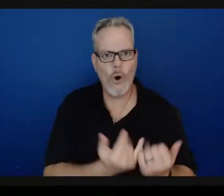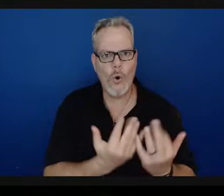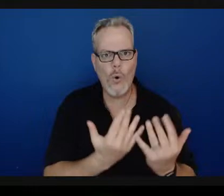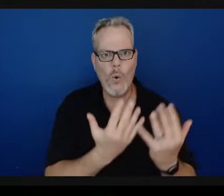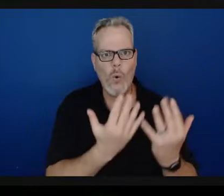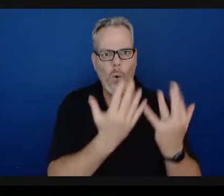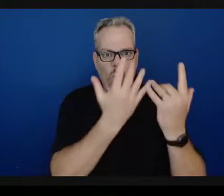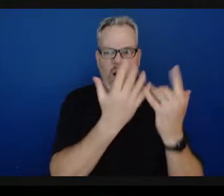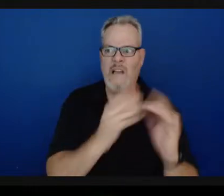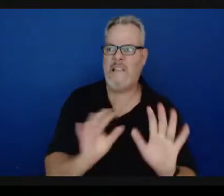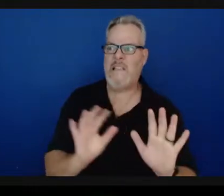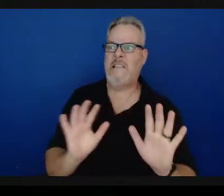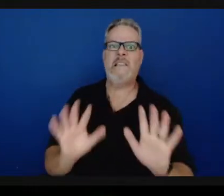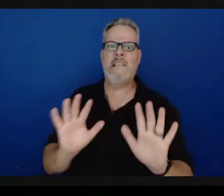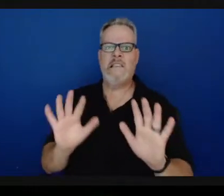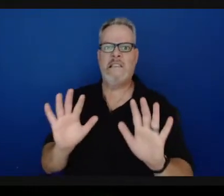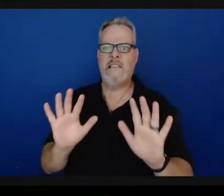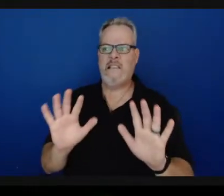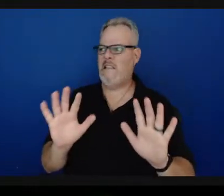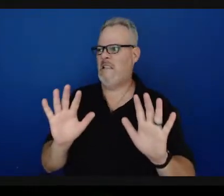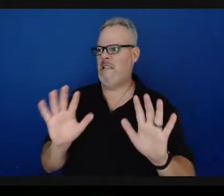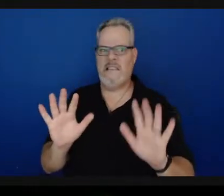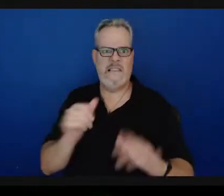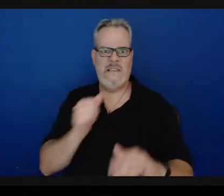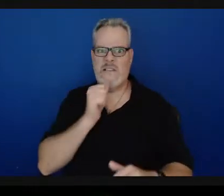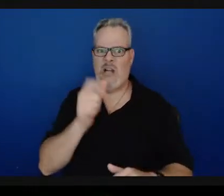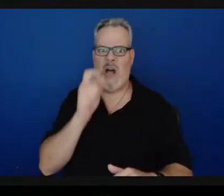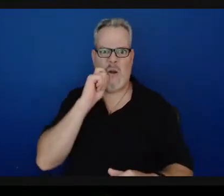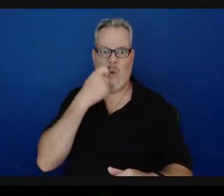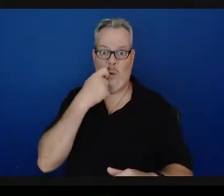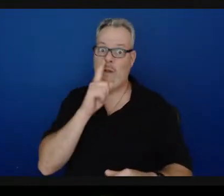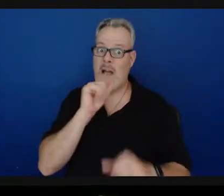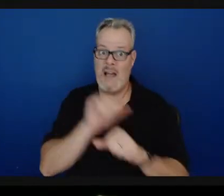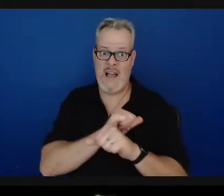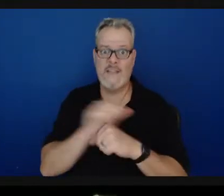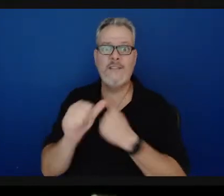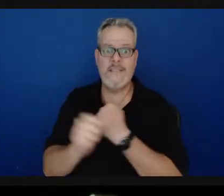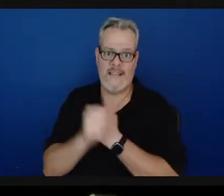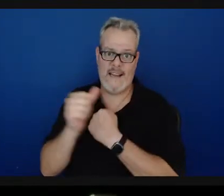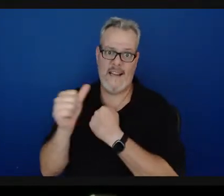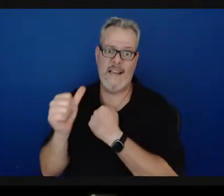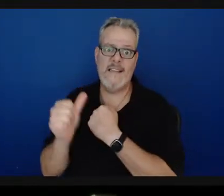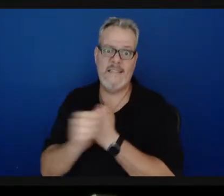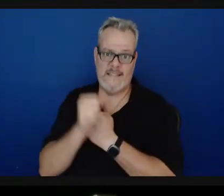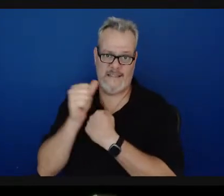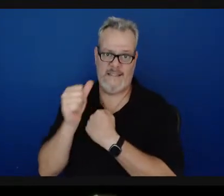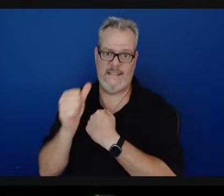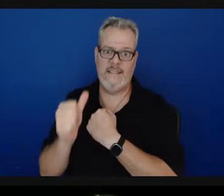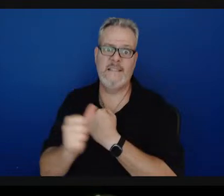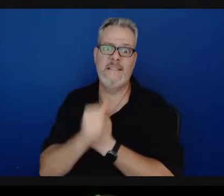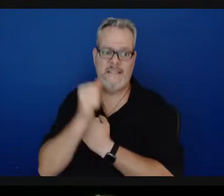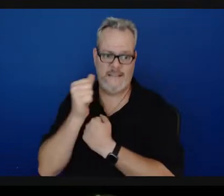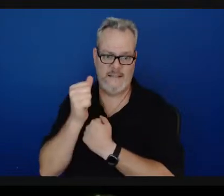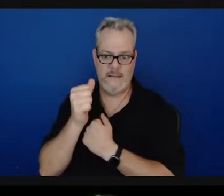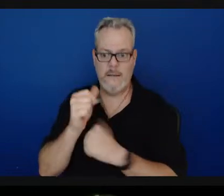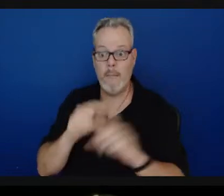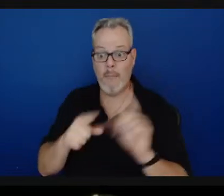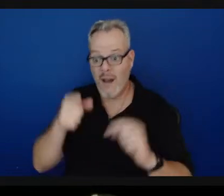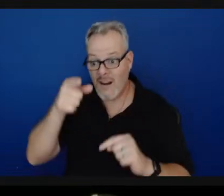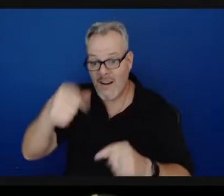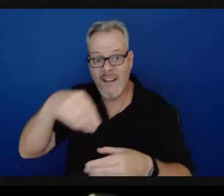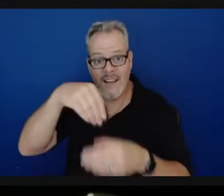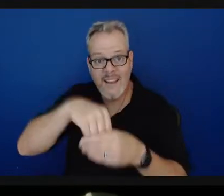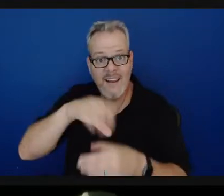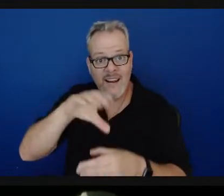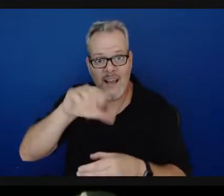was like, okay, suddenly not so cool and actually kind of dangerous. But down in the caldera here, no chance